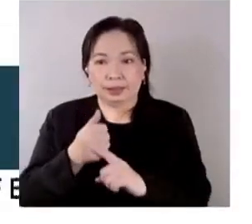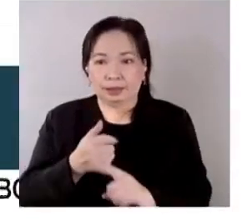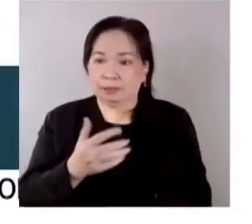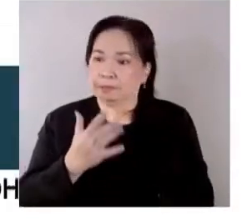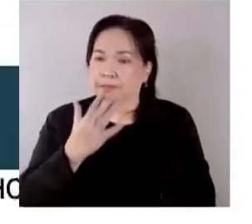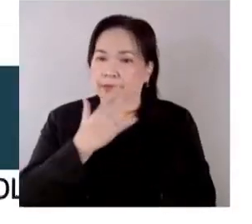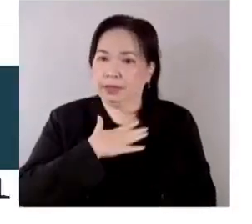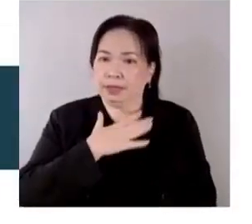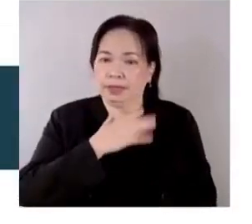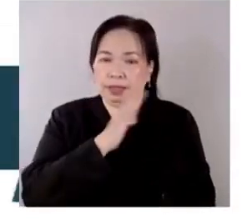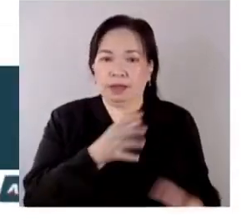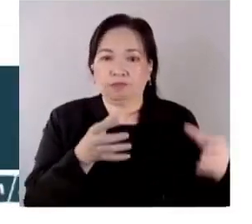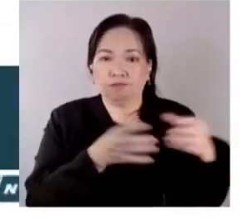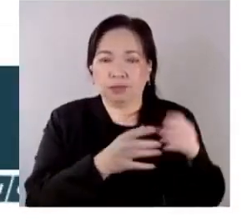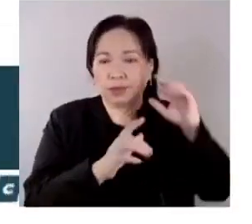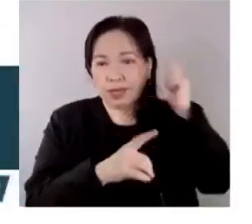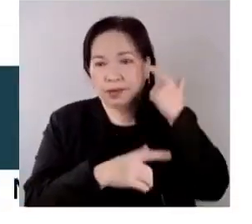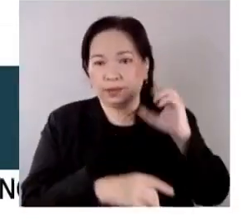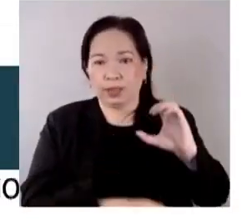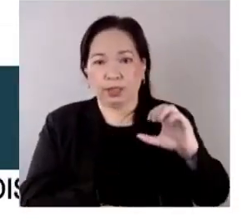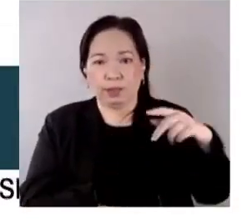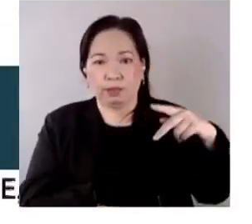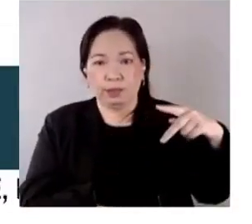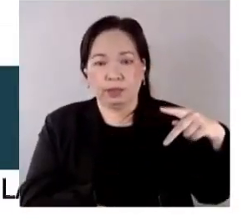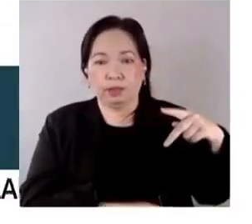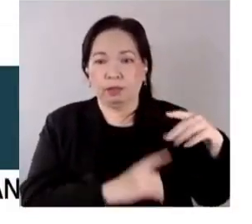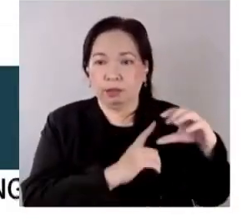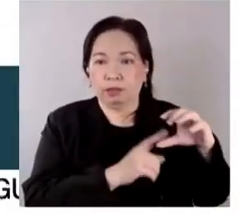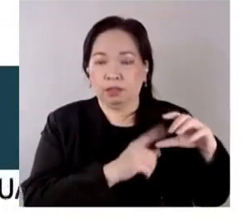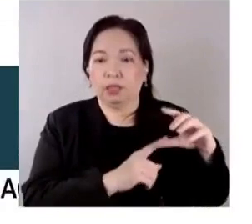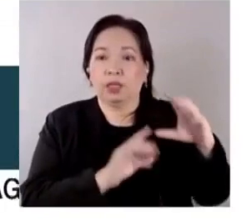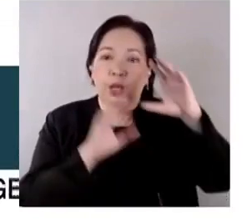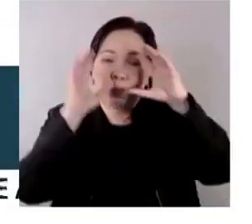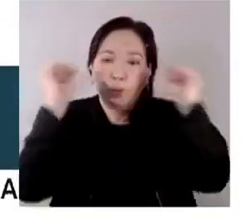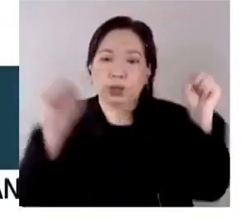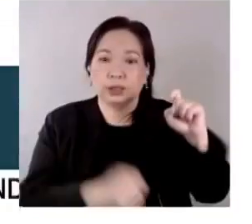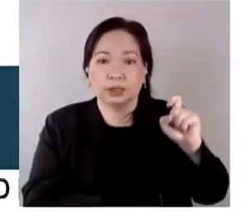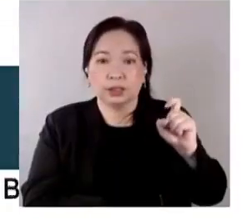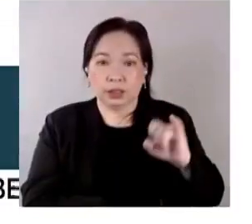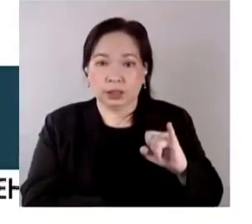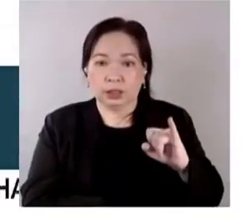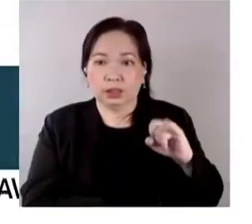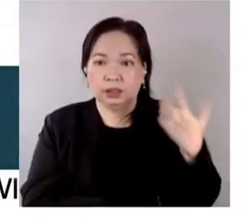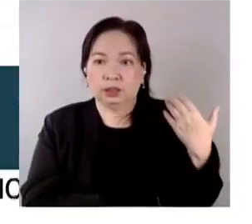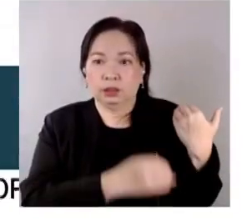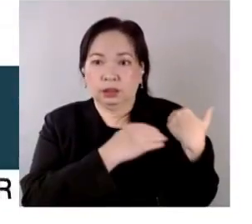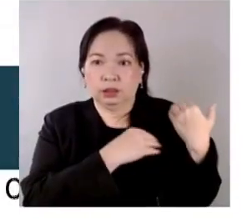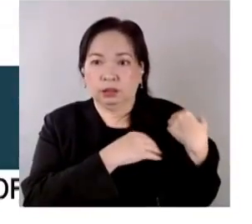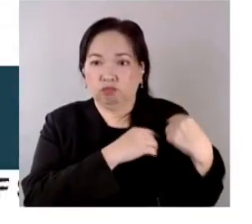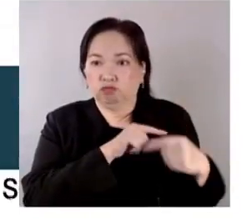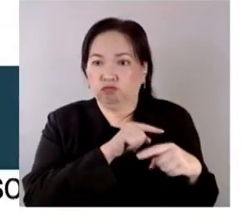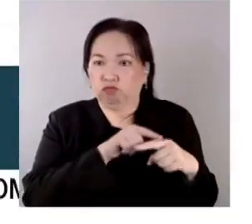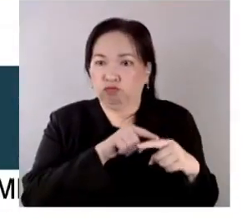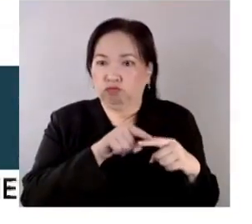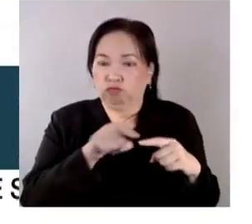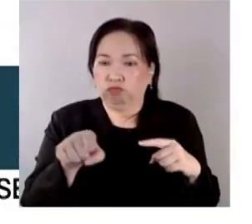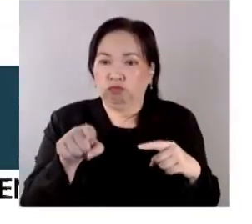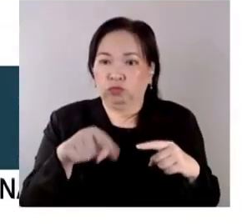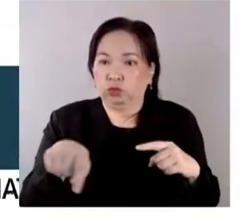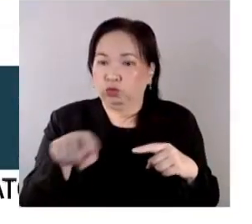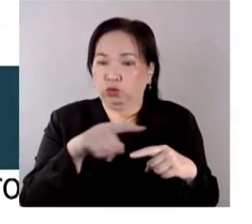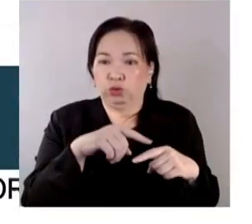Party and President Xi Jinping. It's this historic task to basically effect that unification, whether